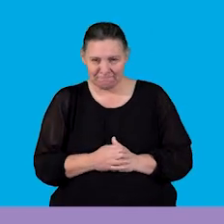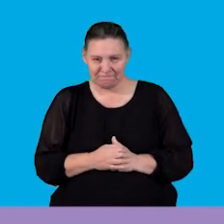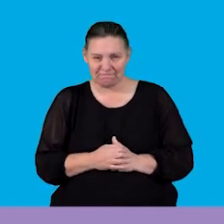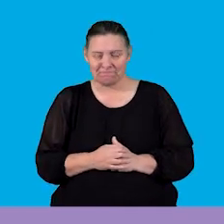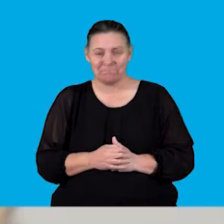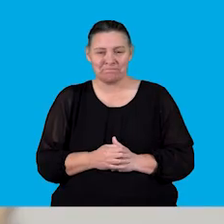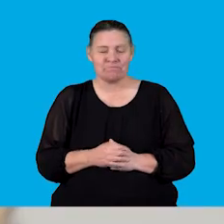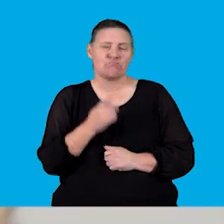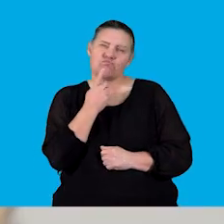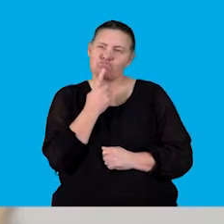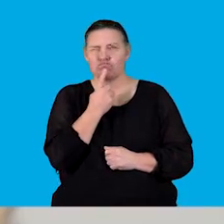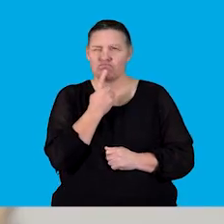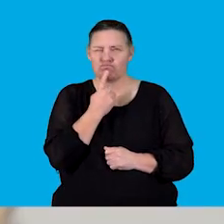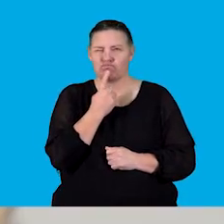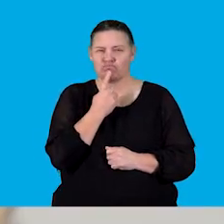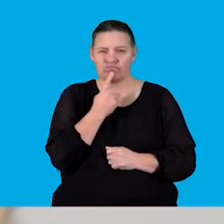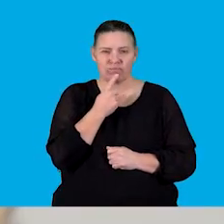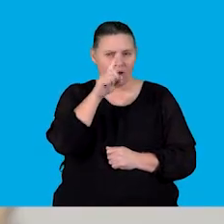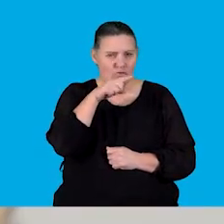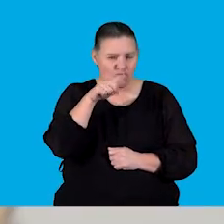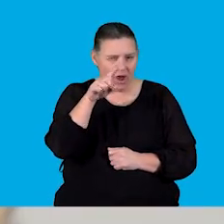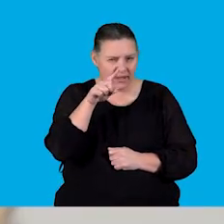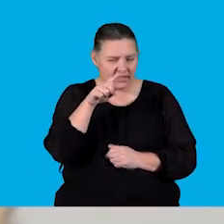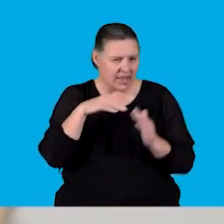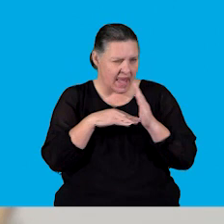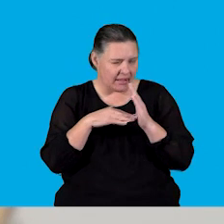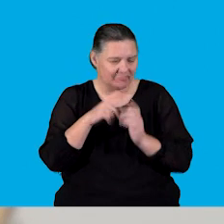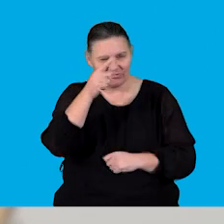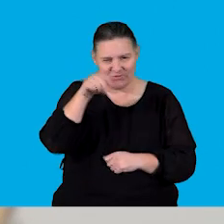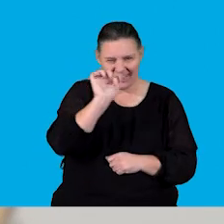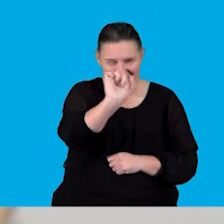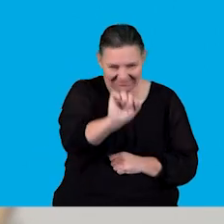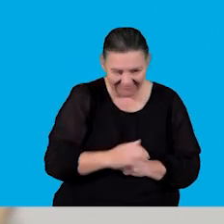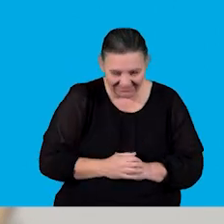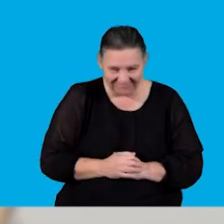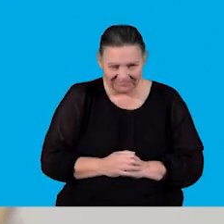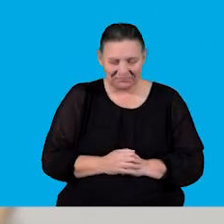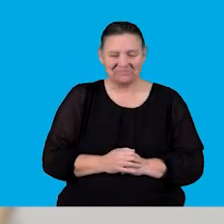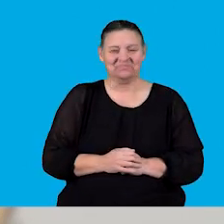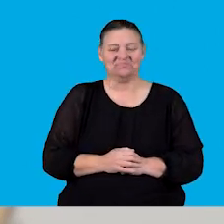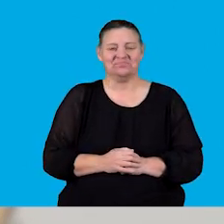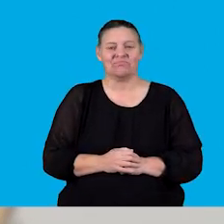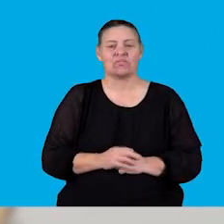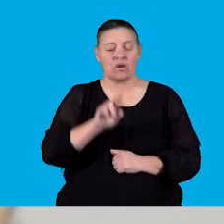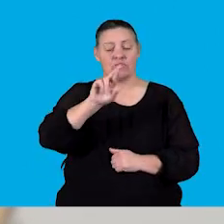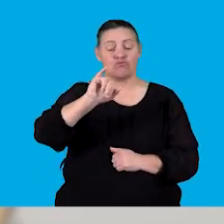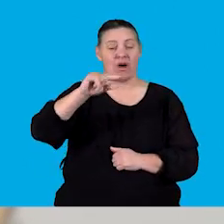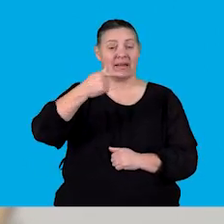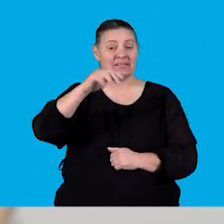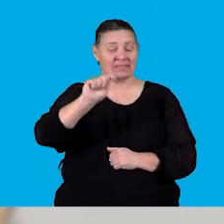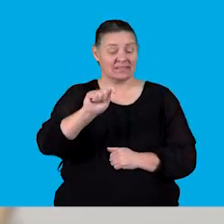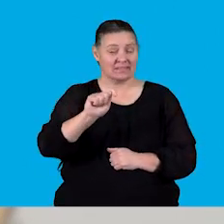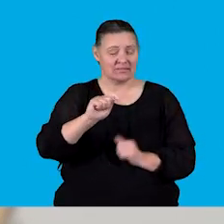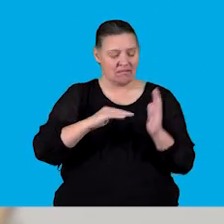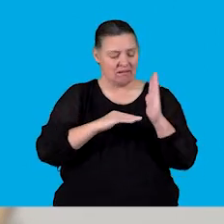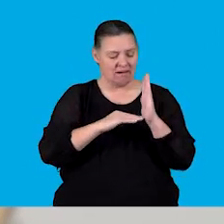is? If you are thinking of a right angled triangle, then you are absolutely correct, because a right